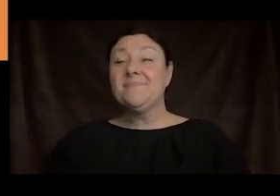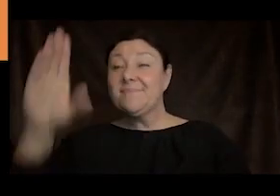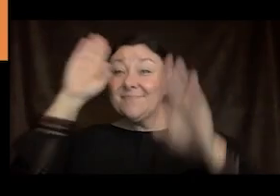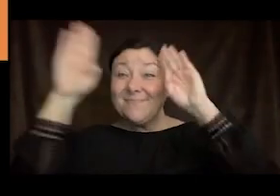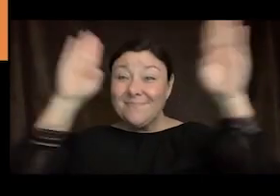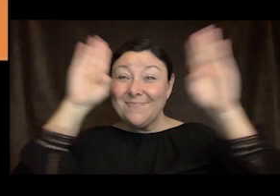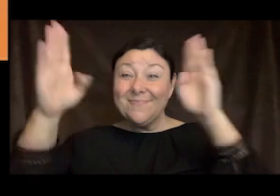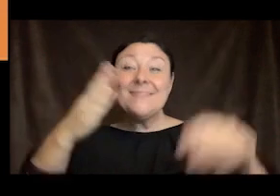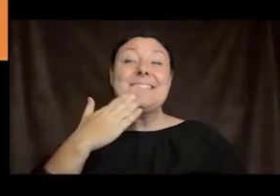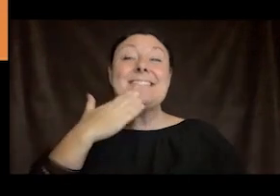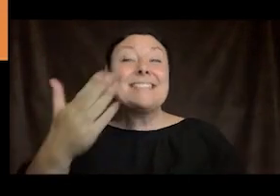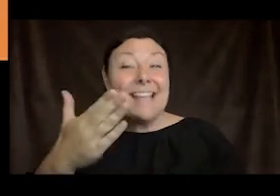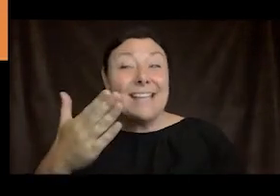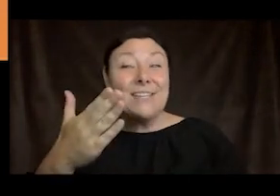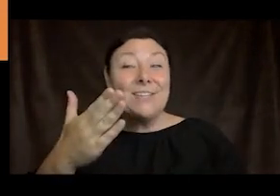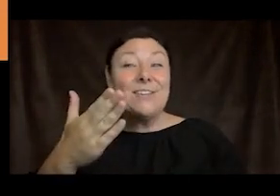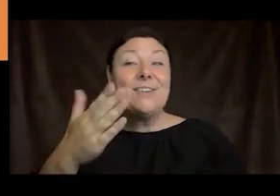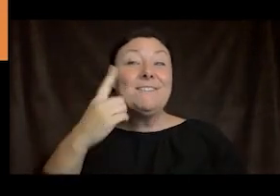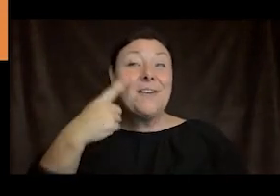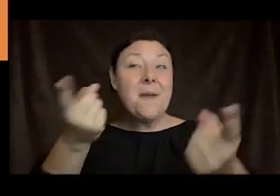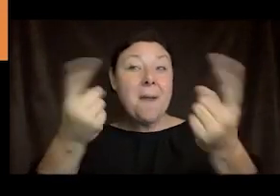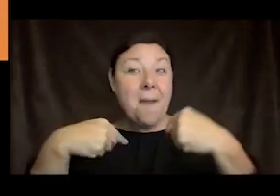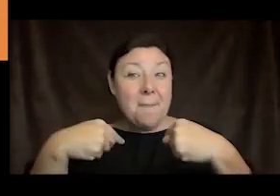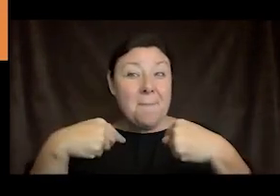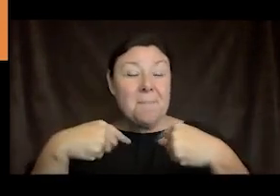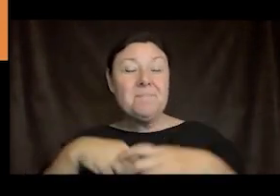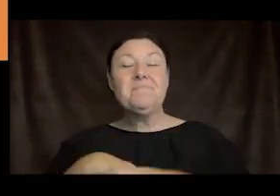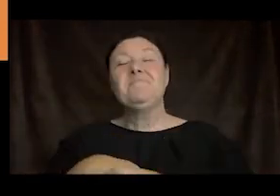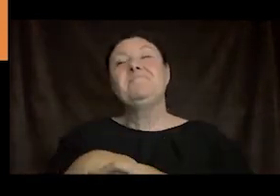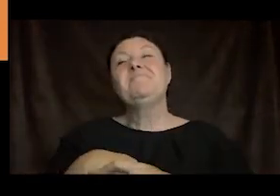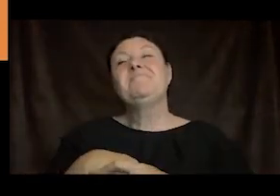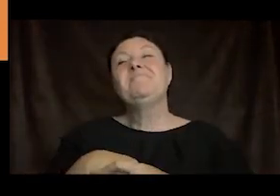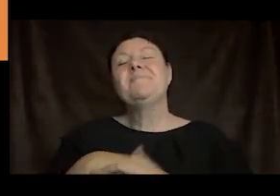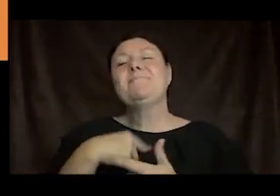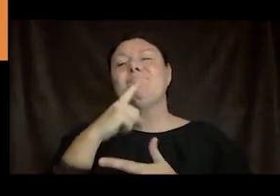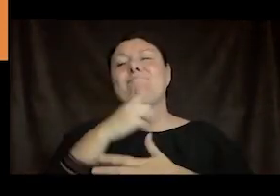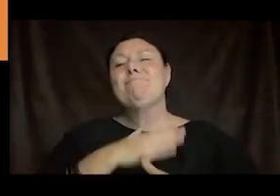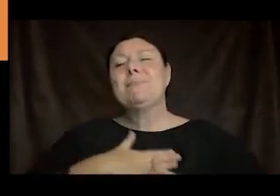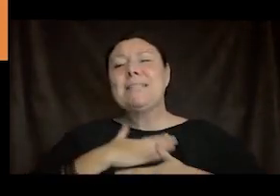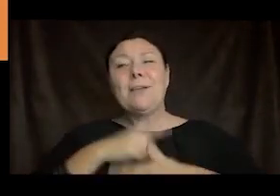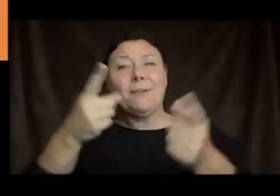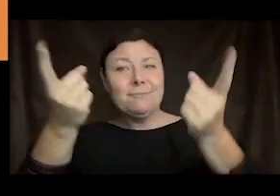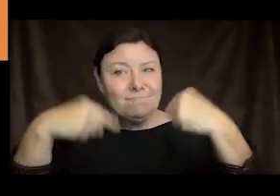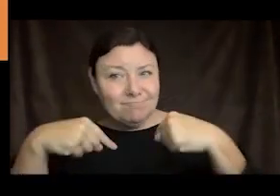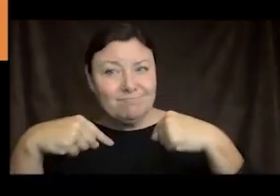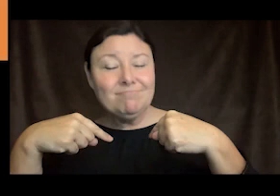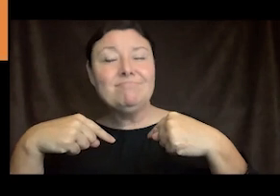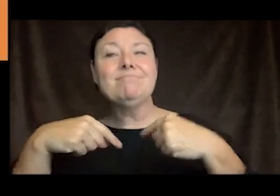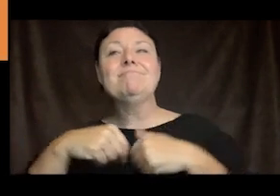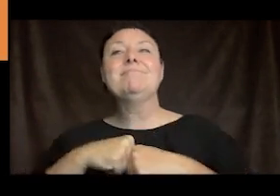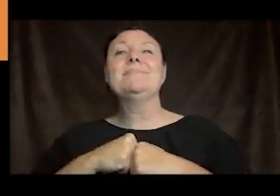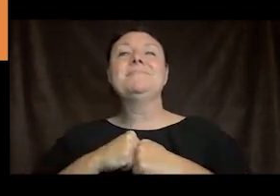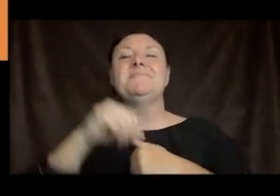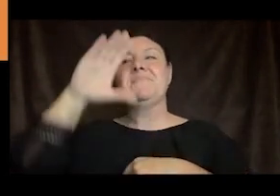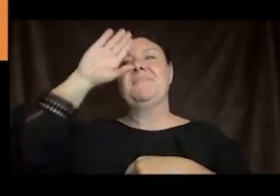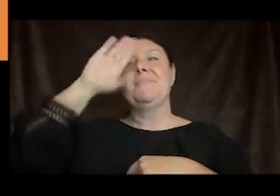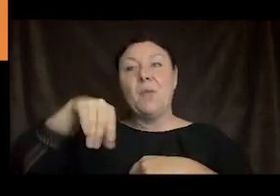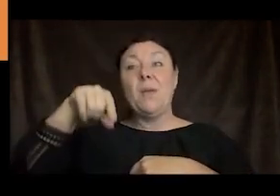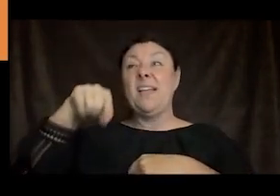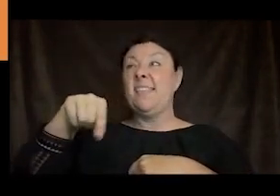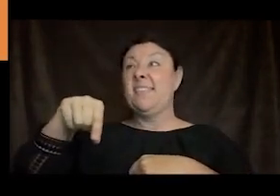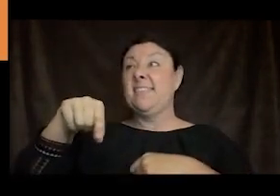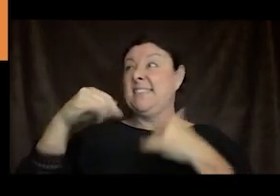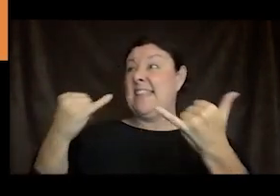Thank you, and good afternoon to everyone who has joined us. We appreciate you being here and knowing that